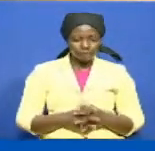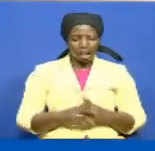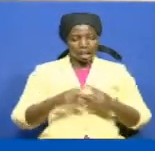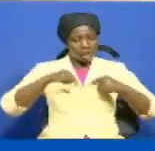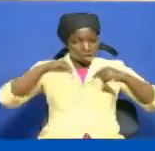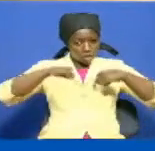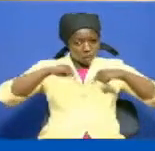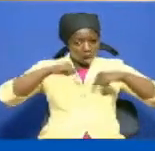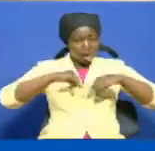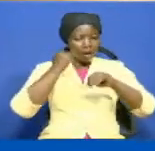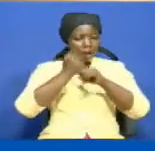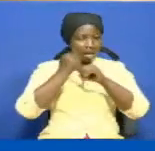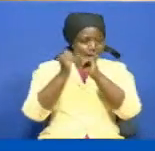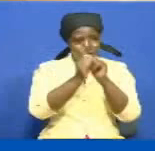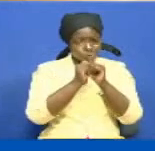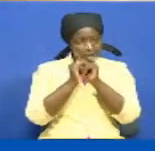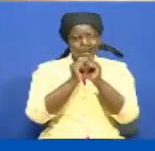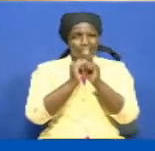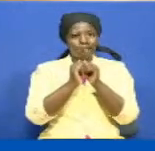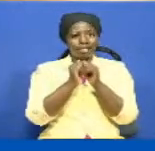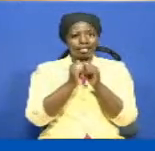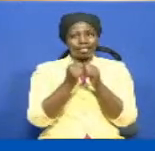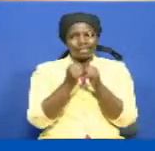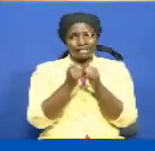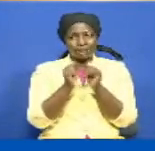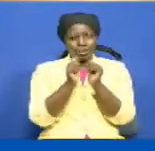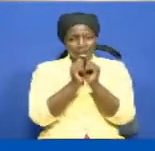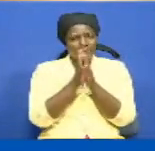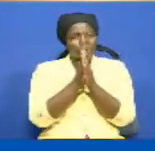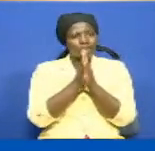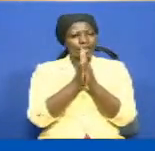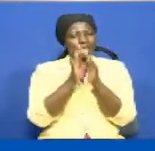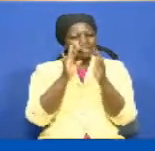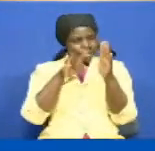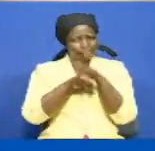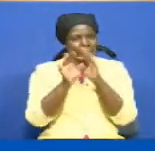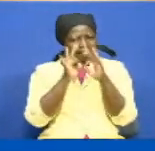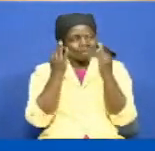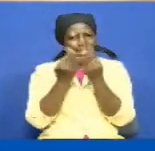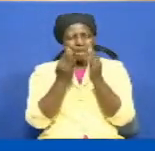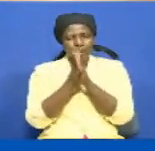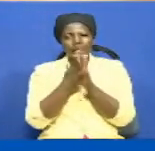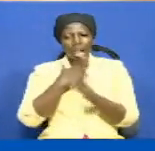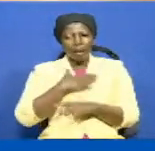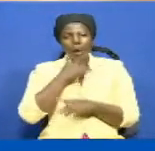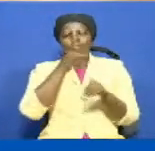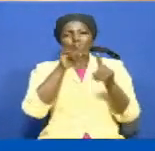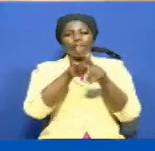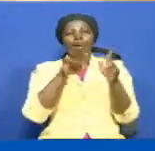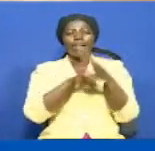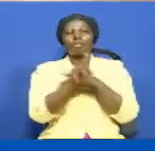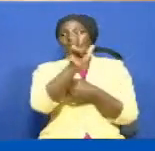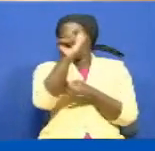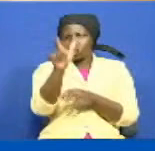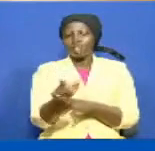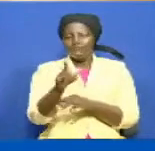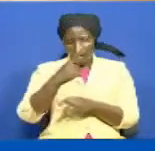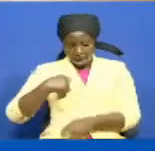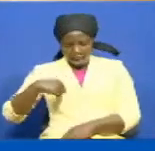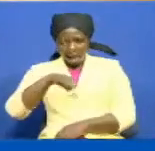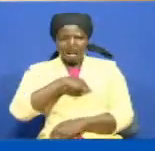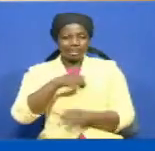Today, in solidarity and fraternity with our brothers on the continent, we share